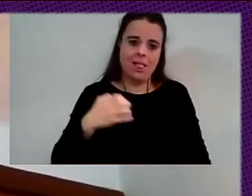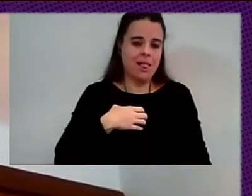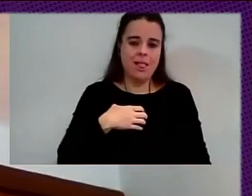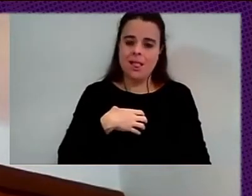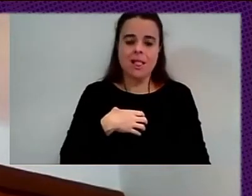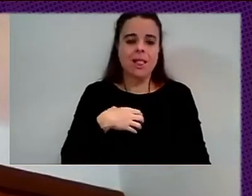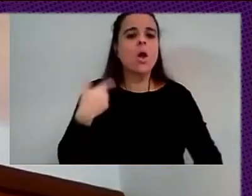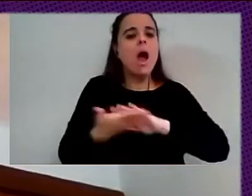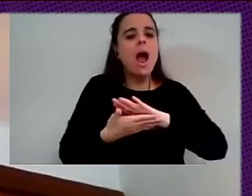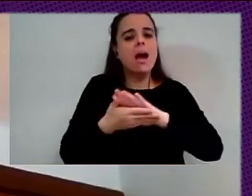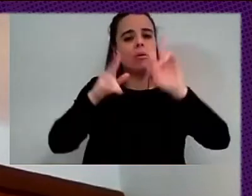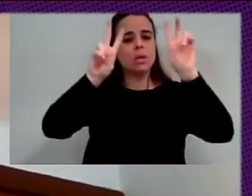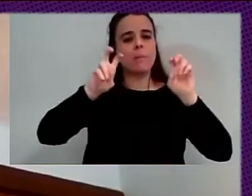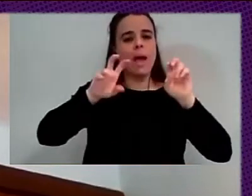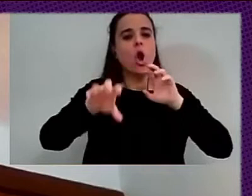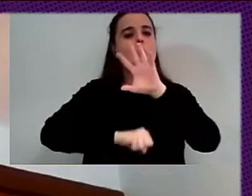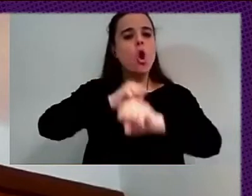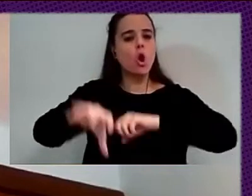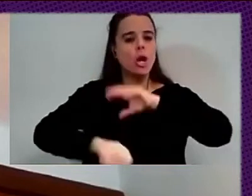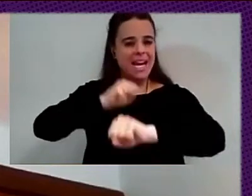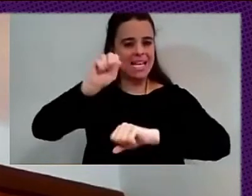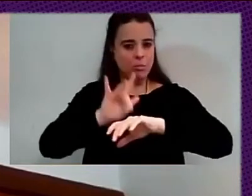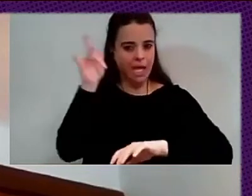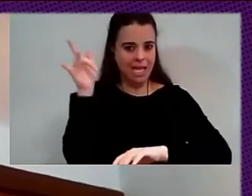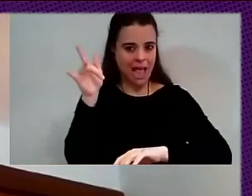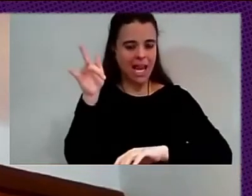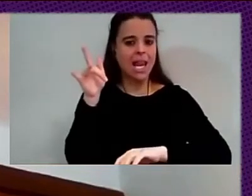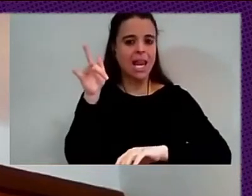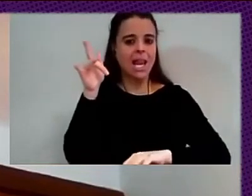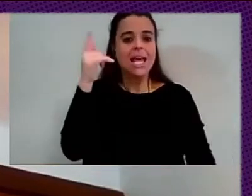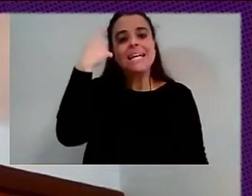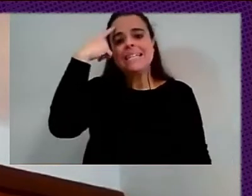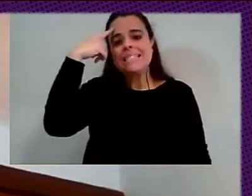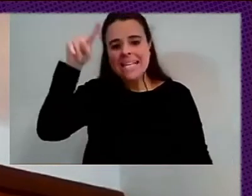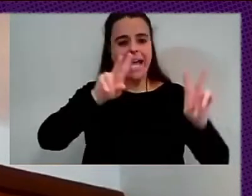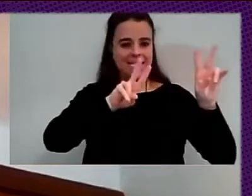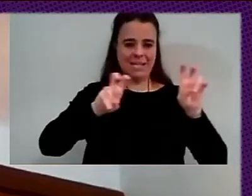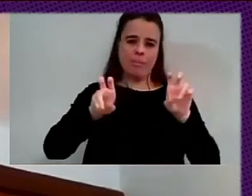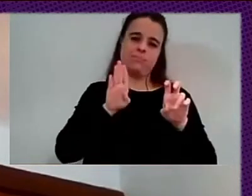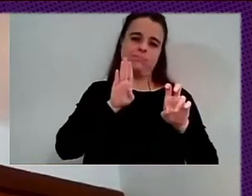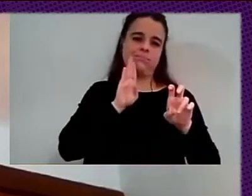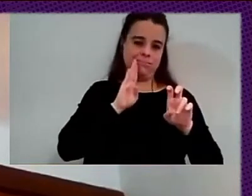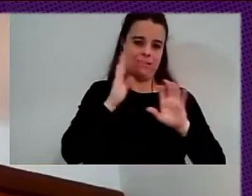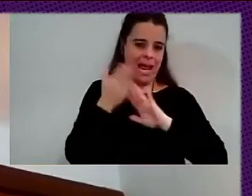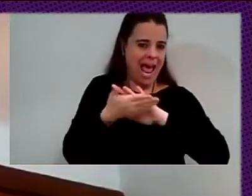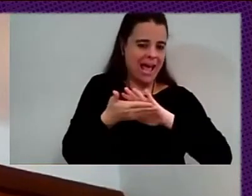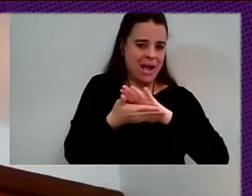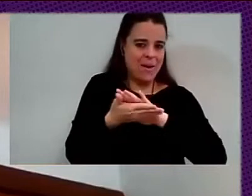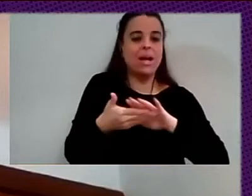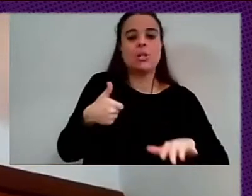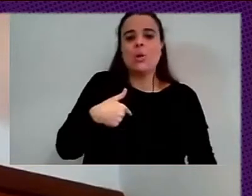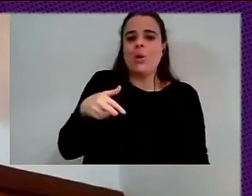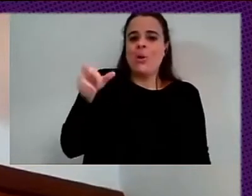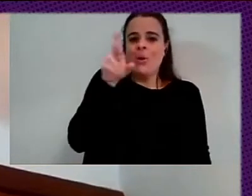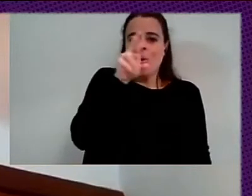I don't want to say too much here because I believe it's been covered in this conference, but the premise is that